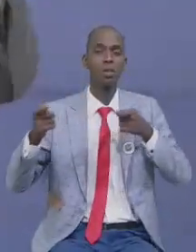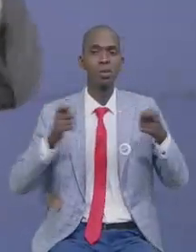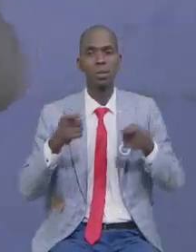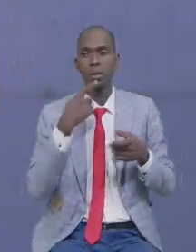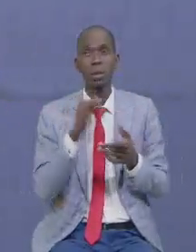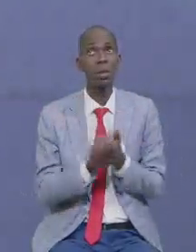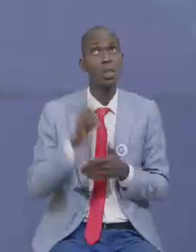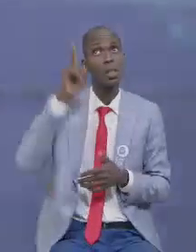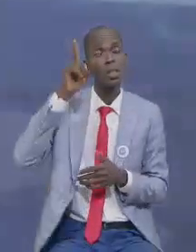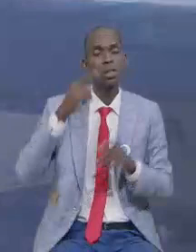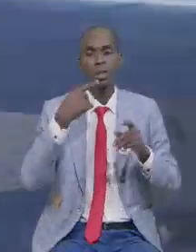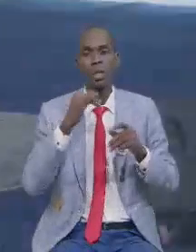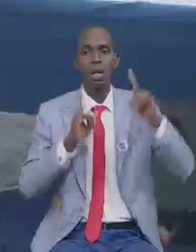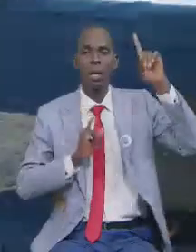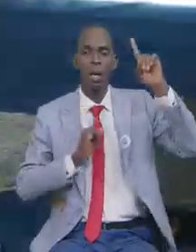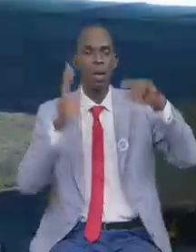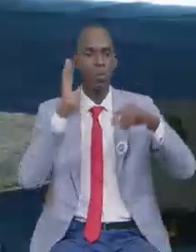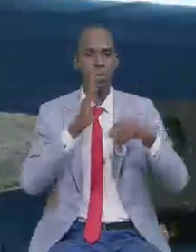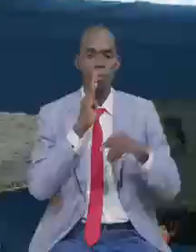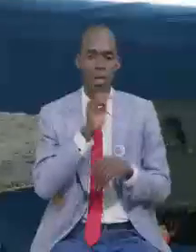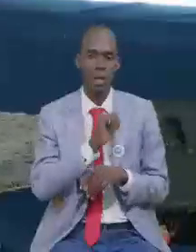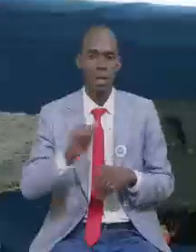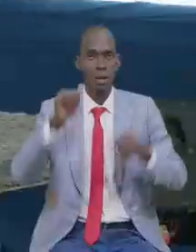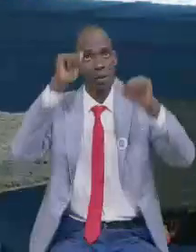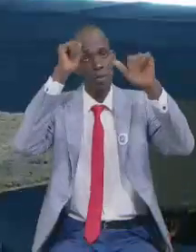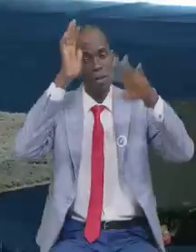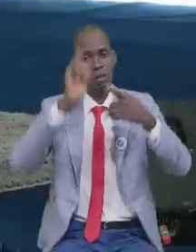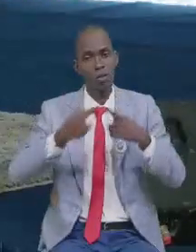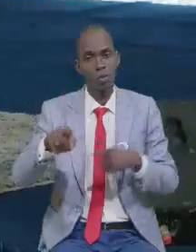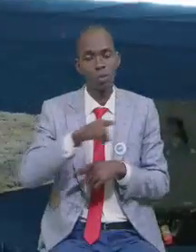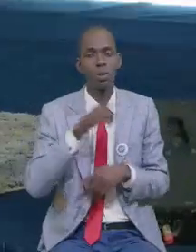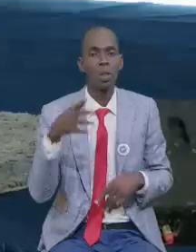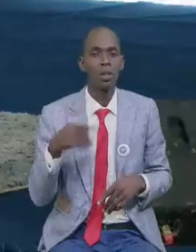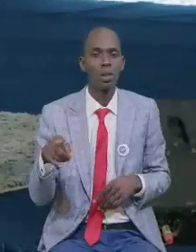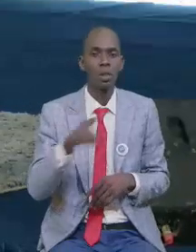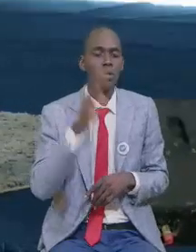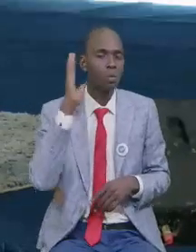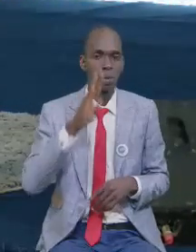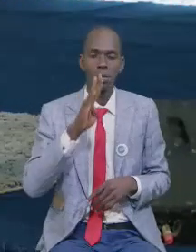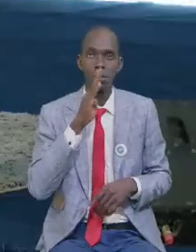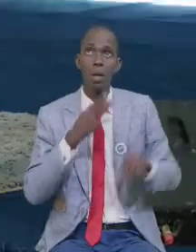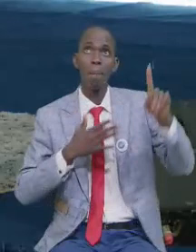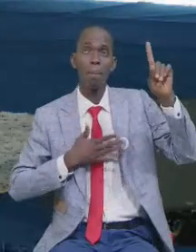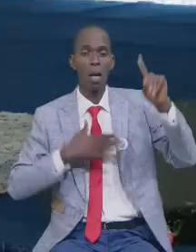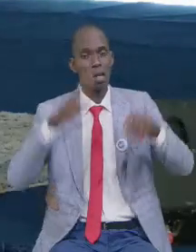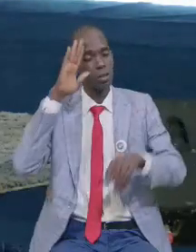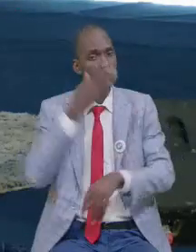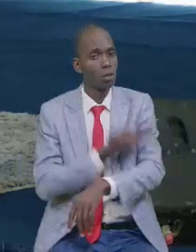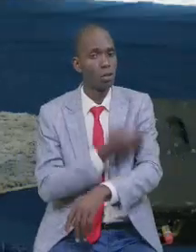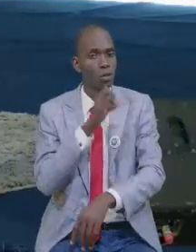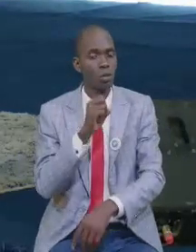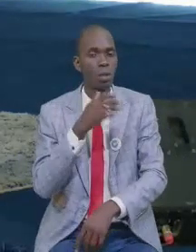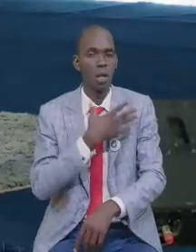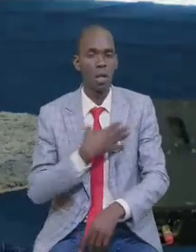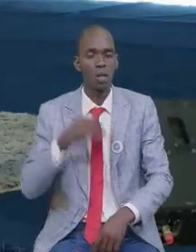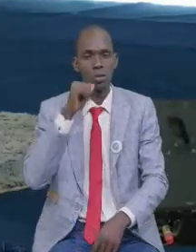a father unto you, and ye shall be my sons and daughters, says the